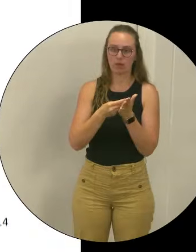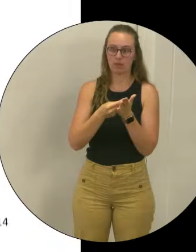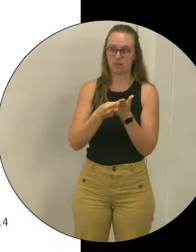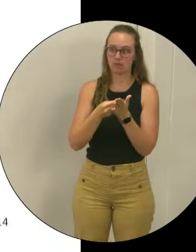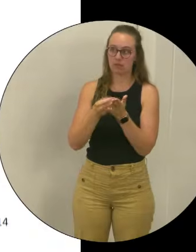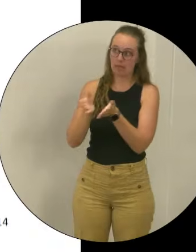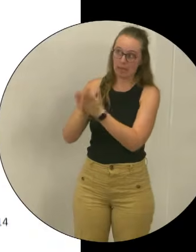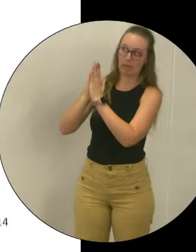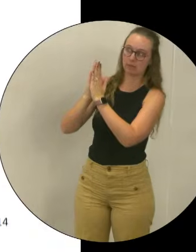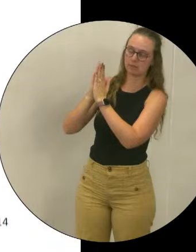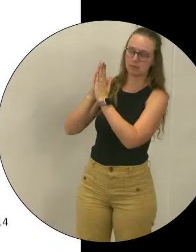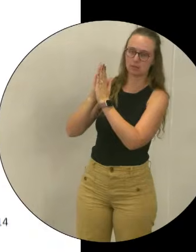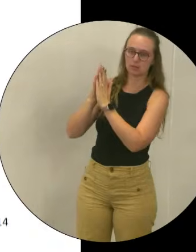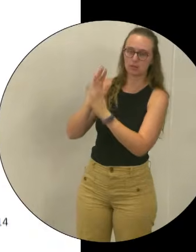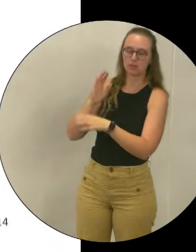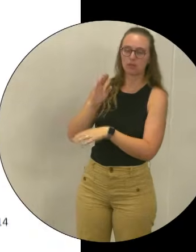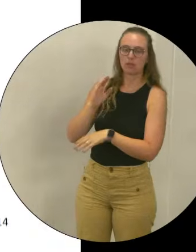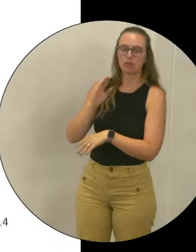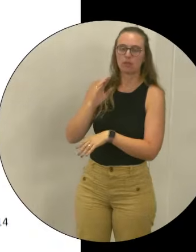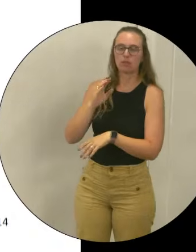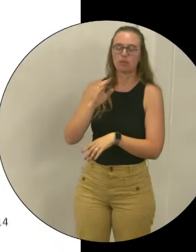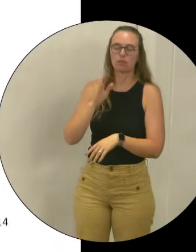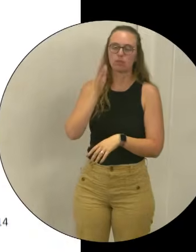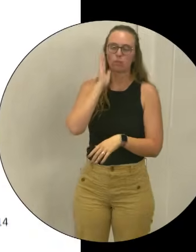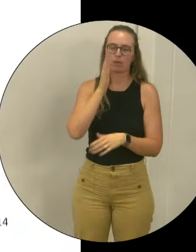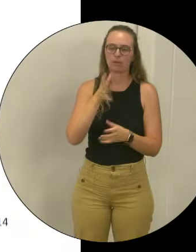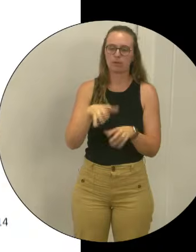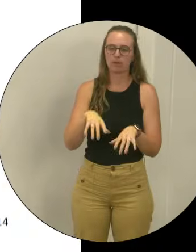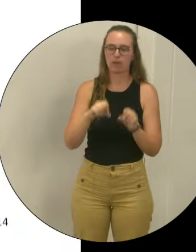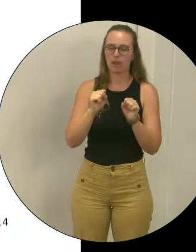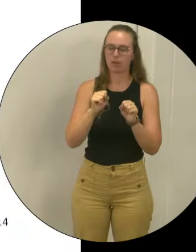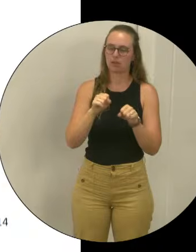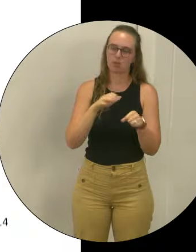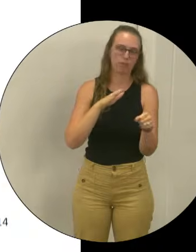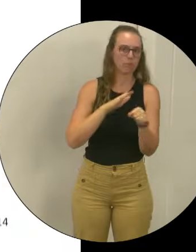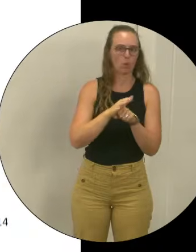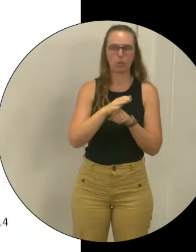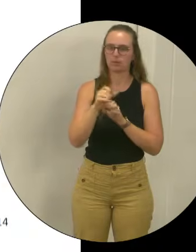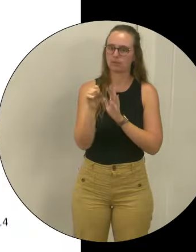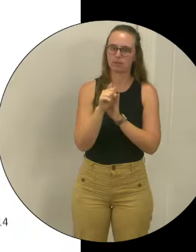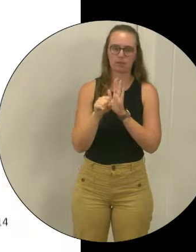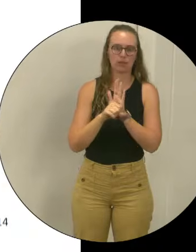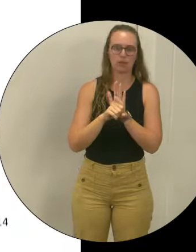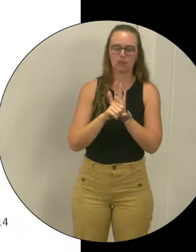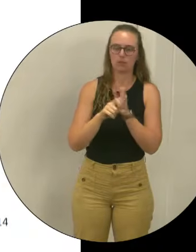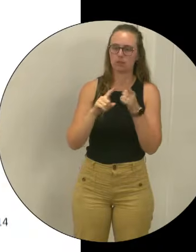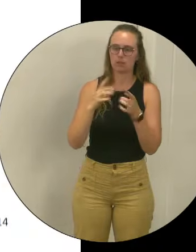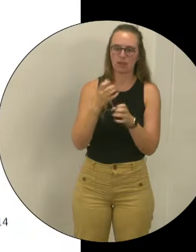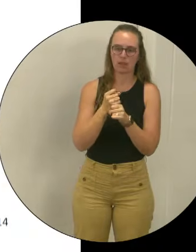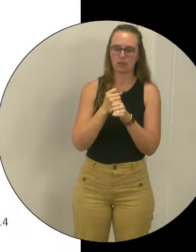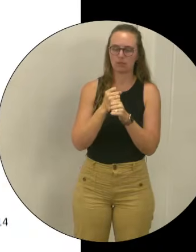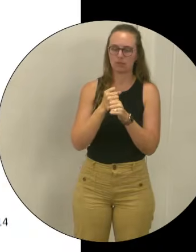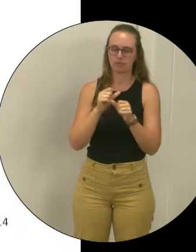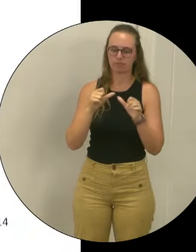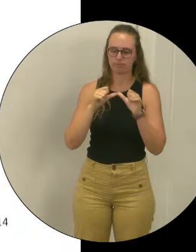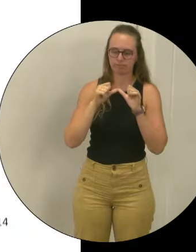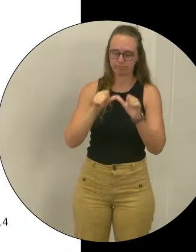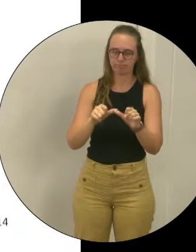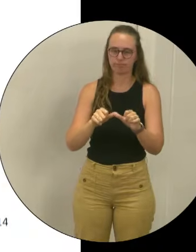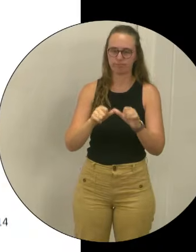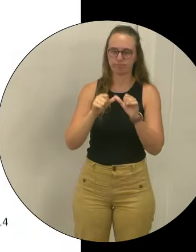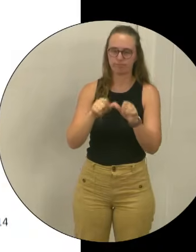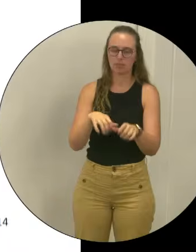but it's going to take our entire state in order to get across the finish line like we did with